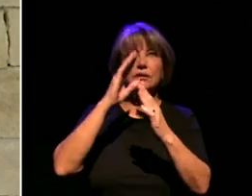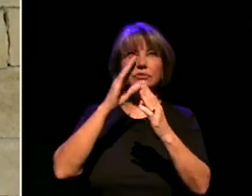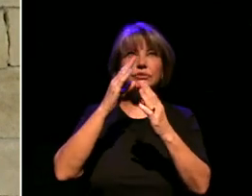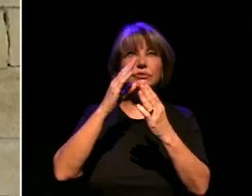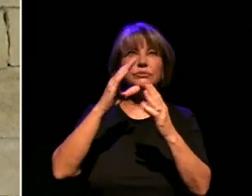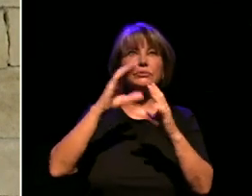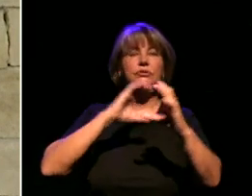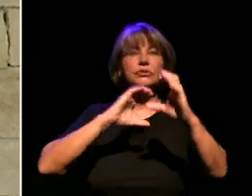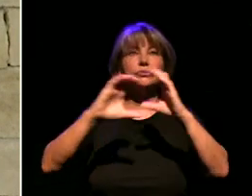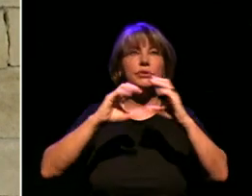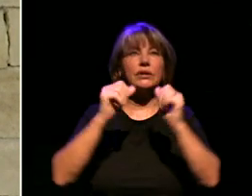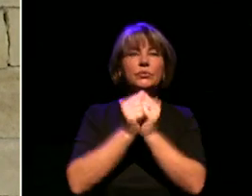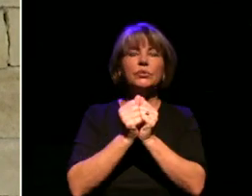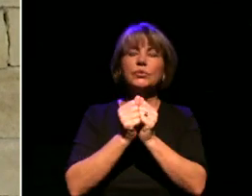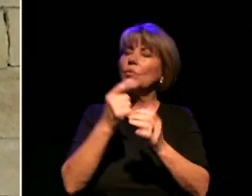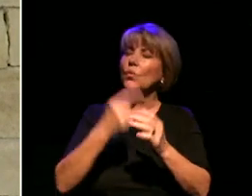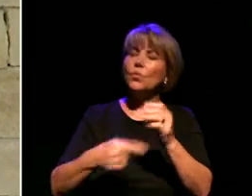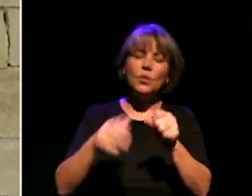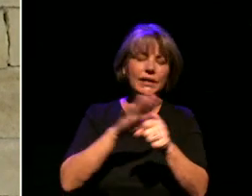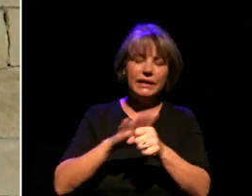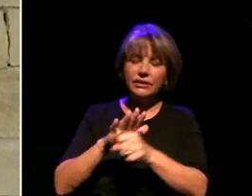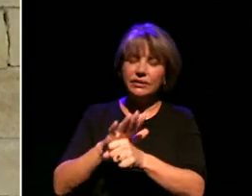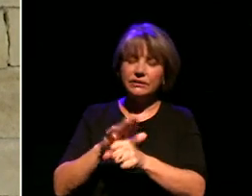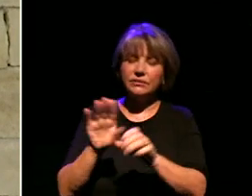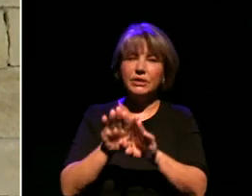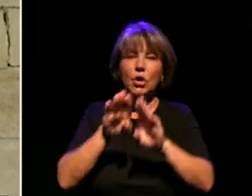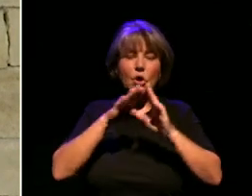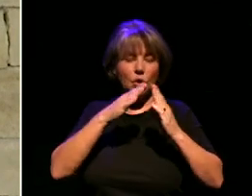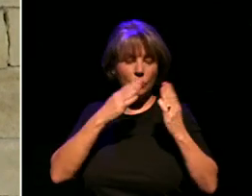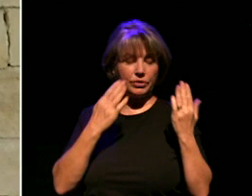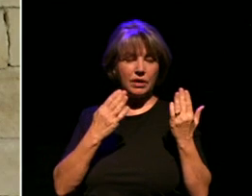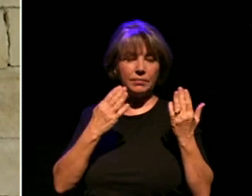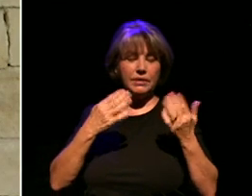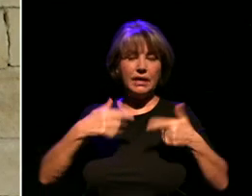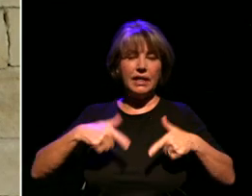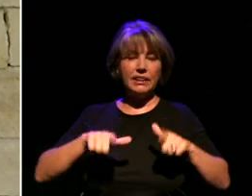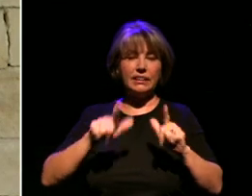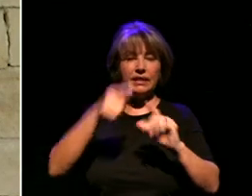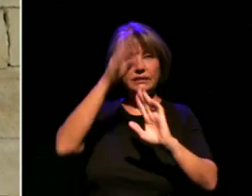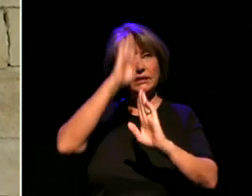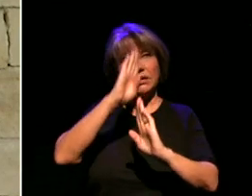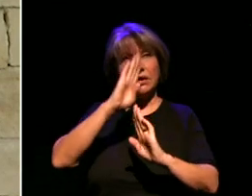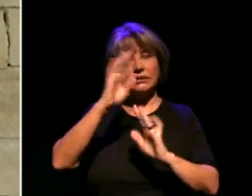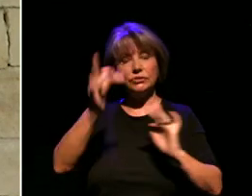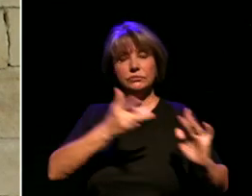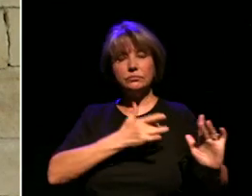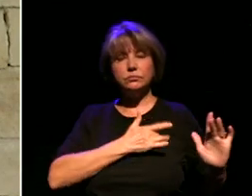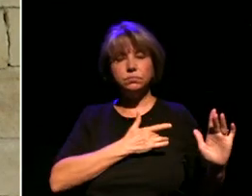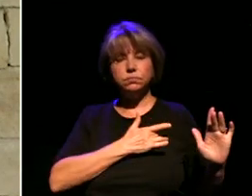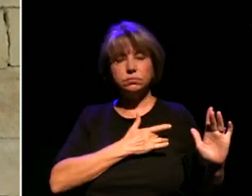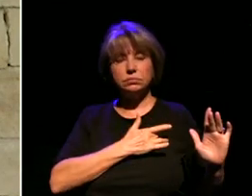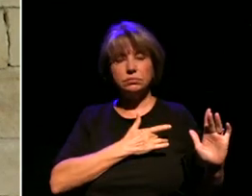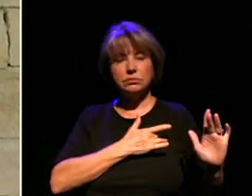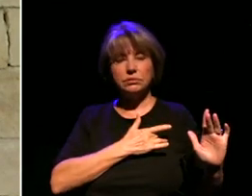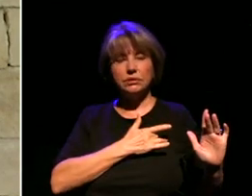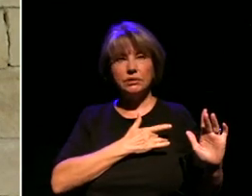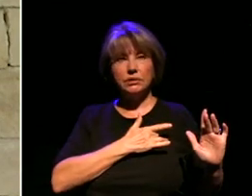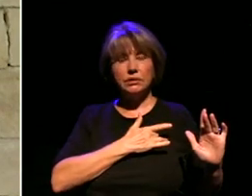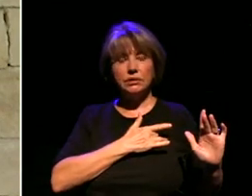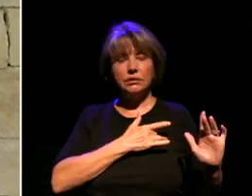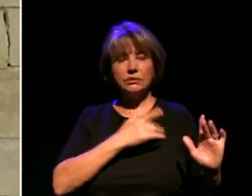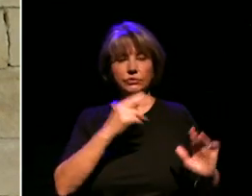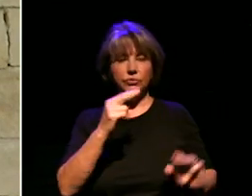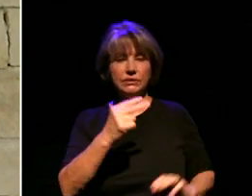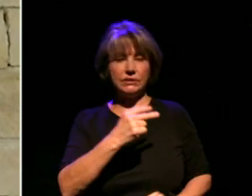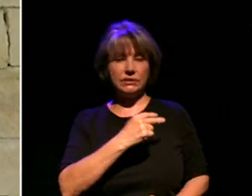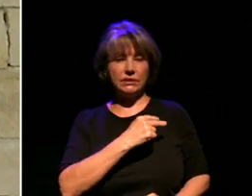been reluctant to open up and just allow God to see into your